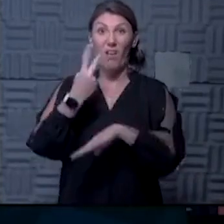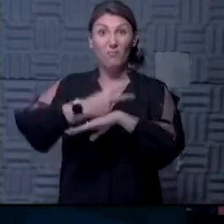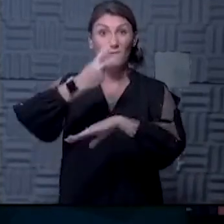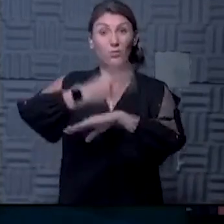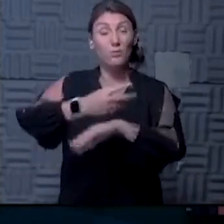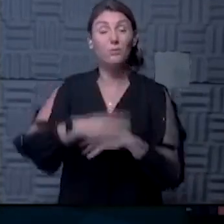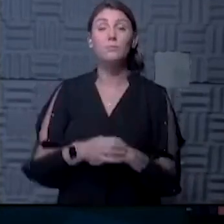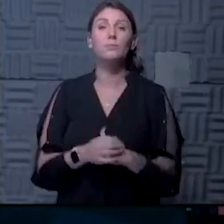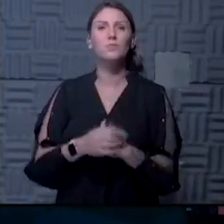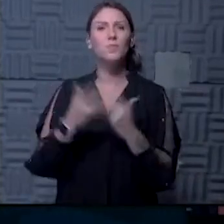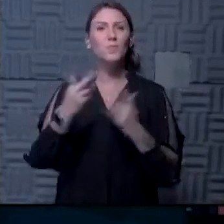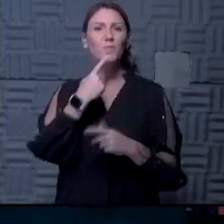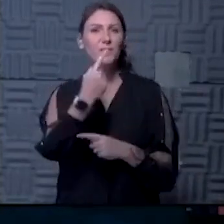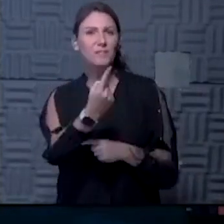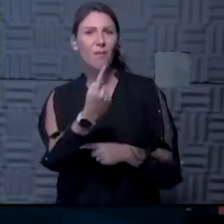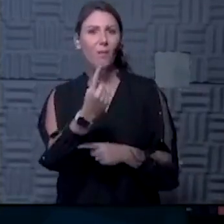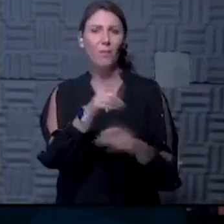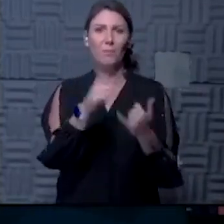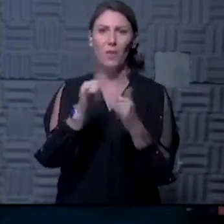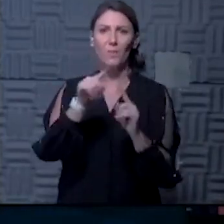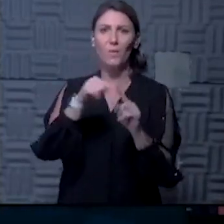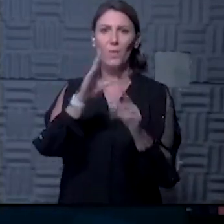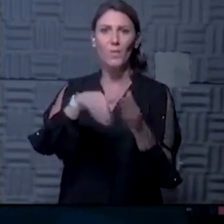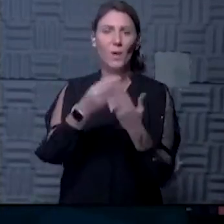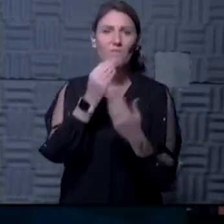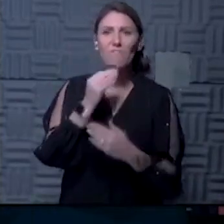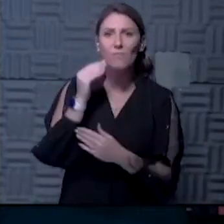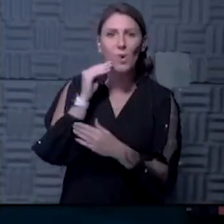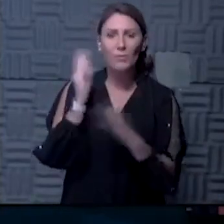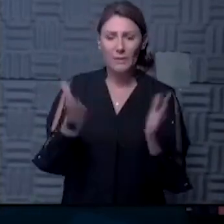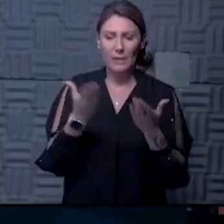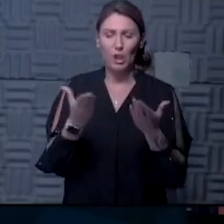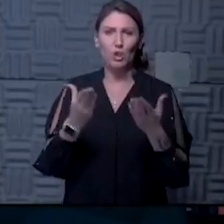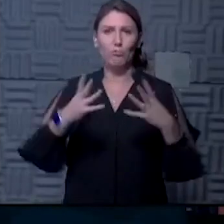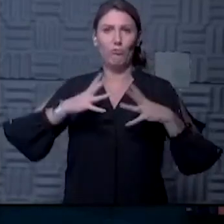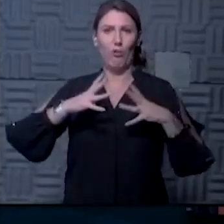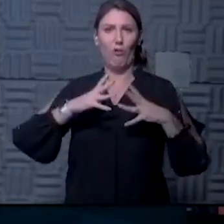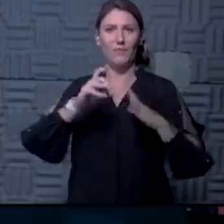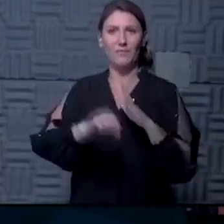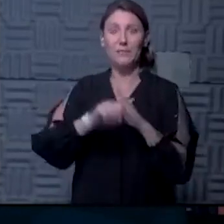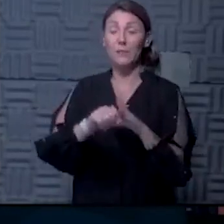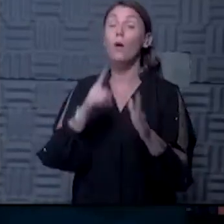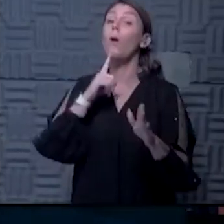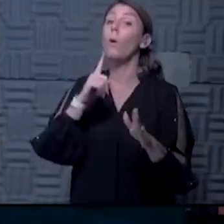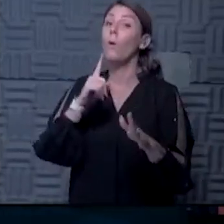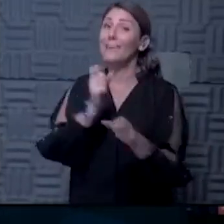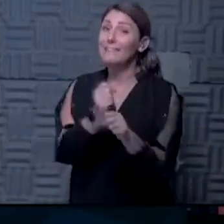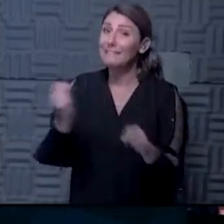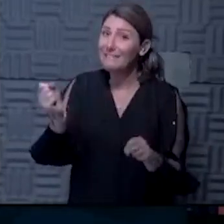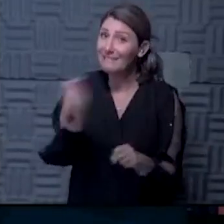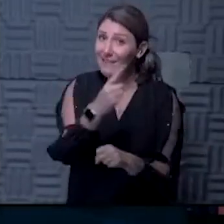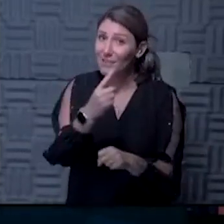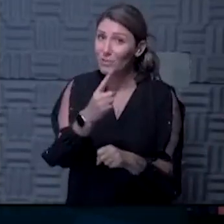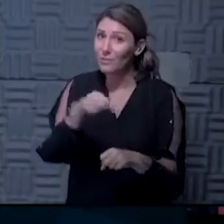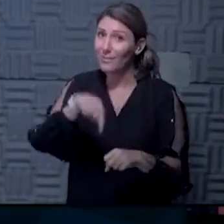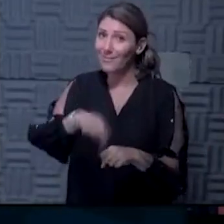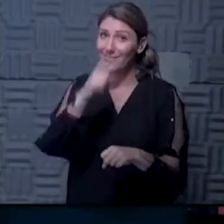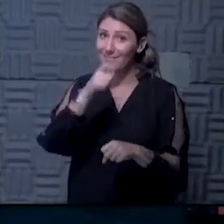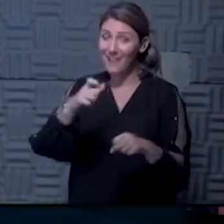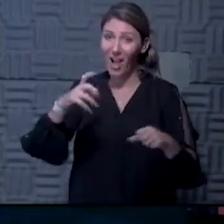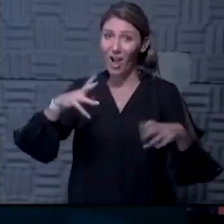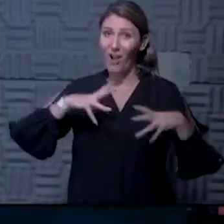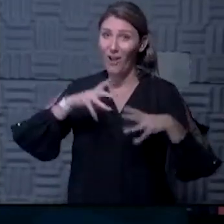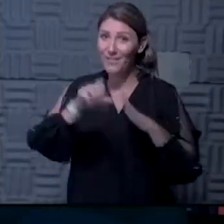tell the players as they go back home? What's the plan for them here in the off season? Which, by the way, I want next year that we're not. This is not the off season next